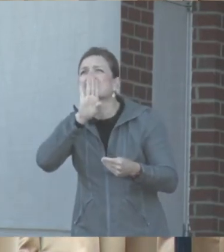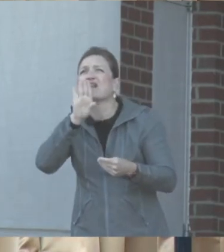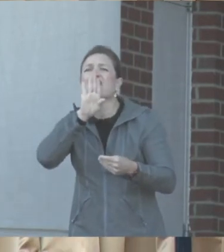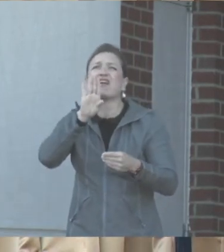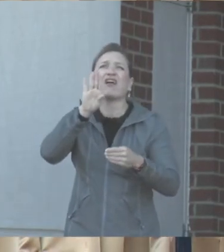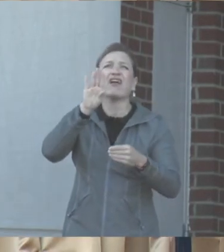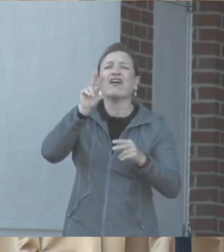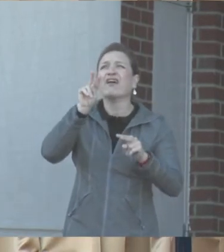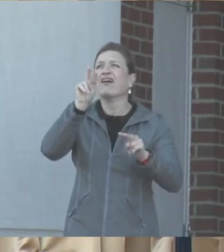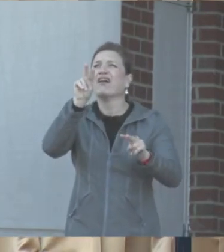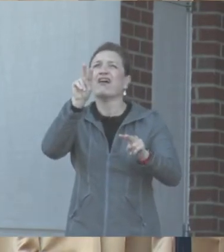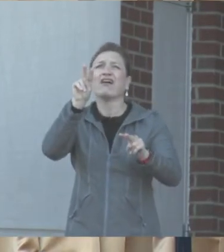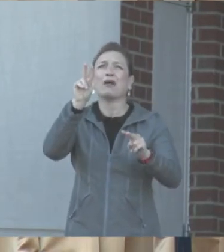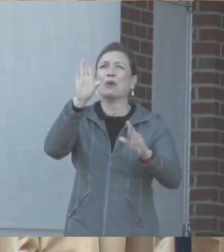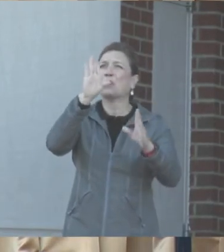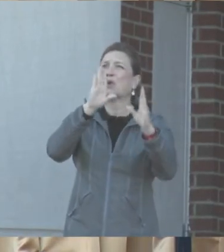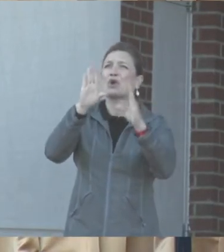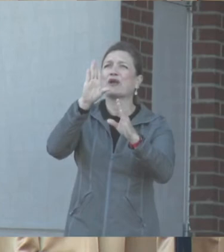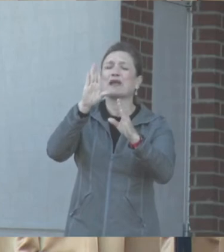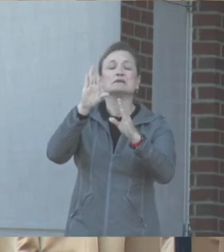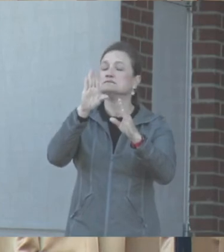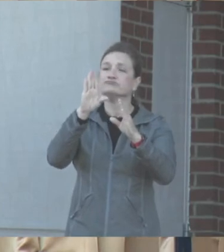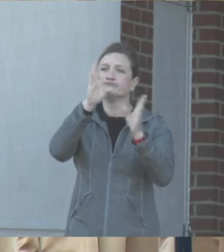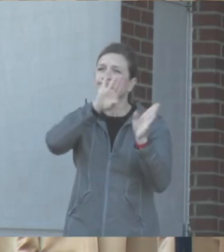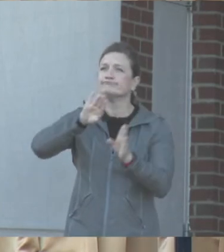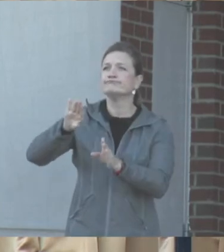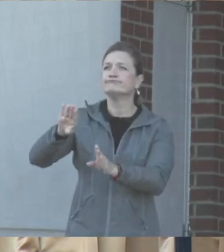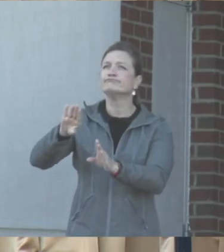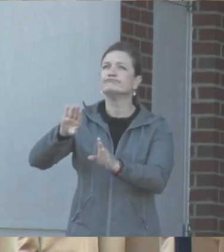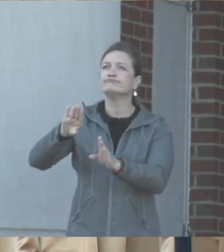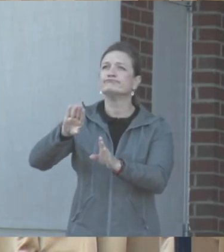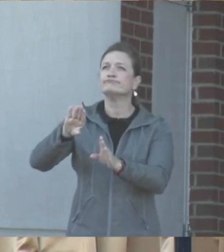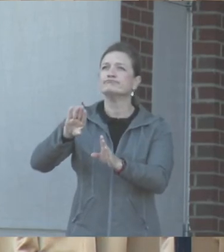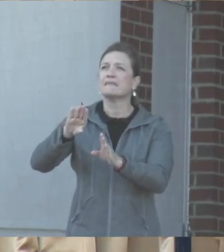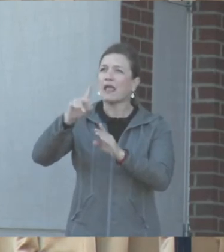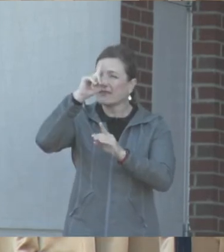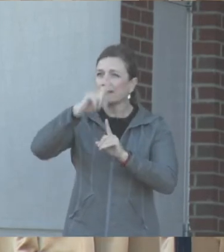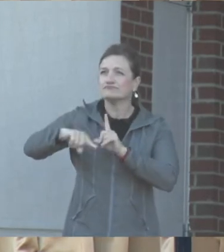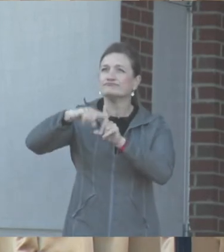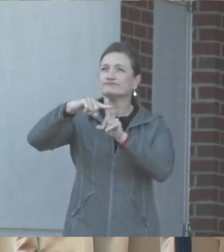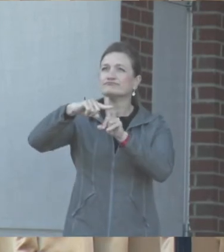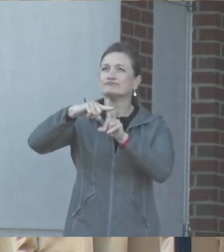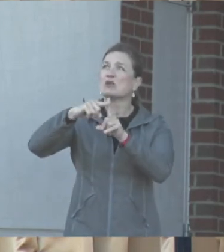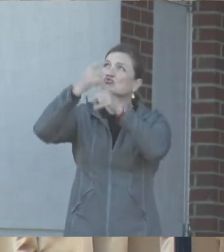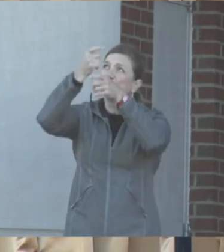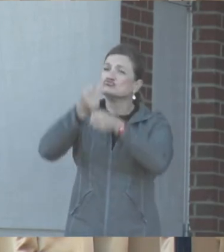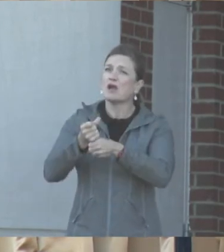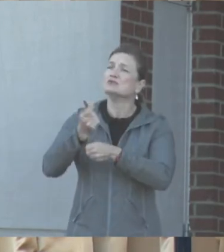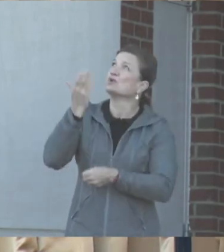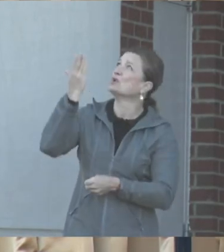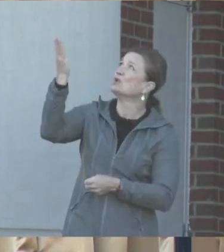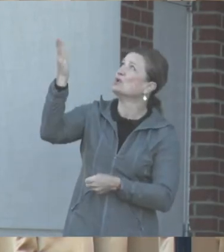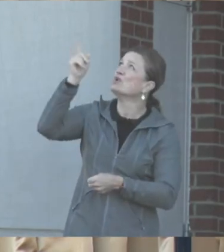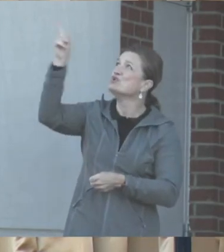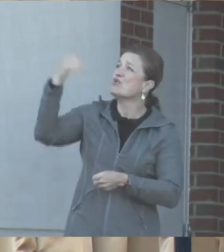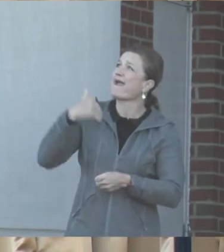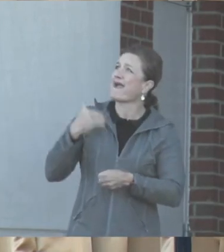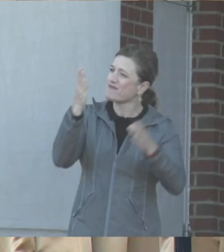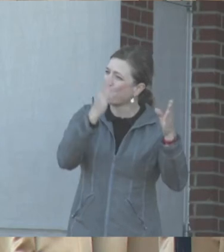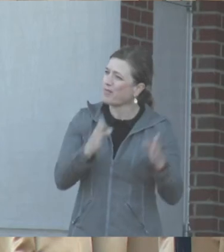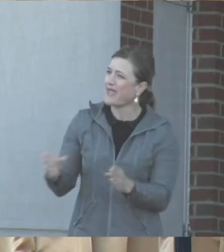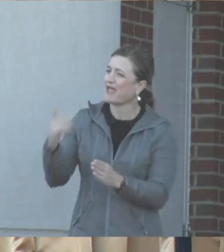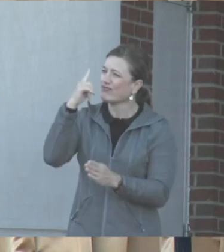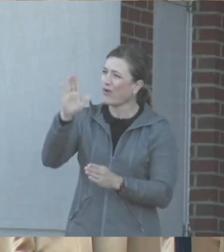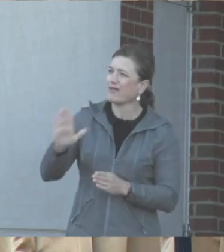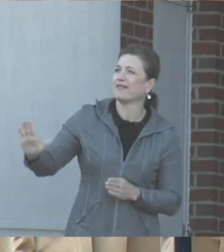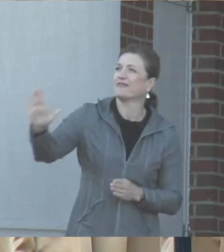hold firm to faith that your timing is perfect, and that you are a detailed planner, and that you know the plans that you have for their